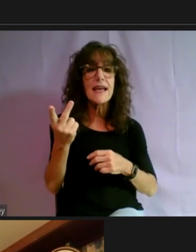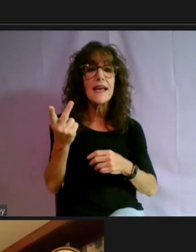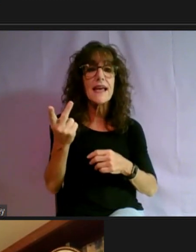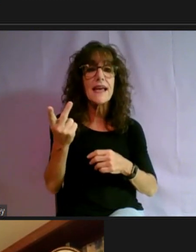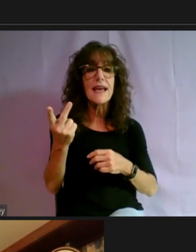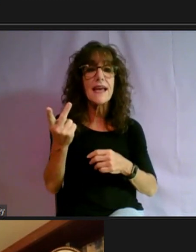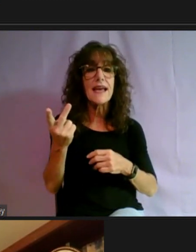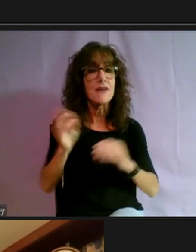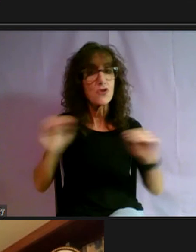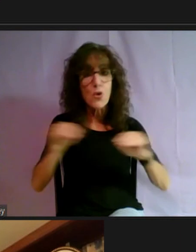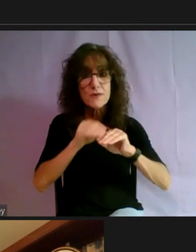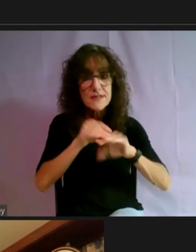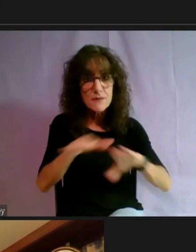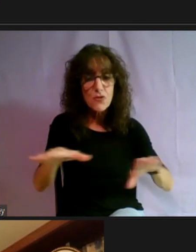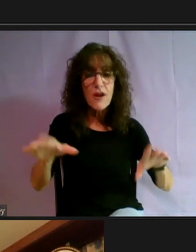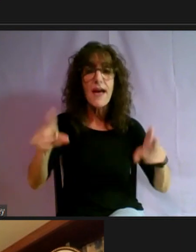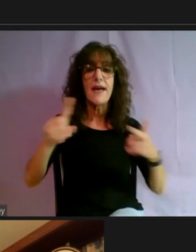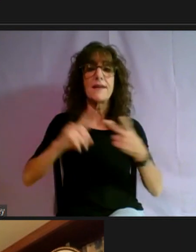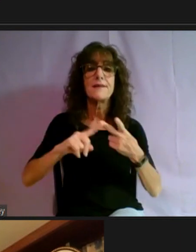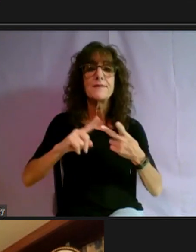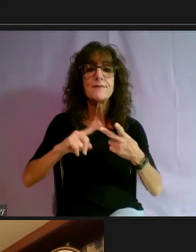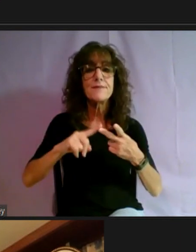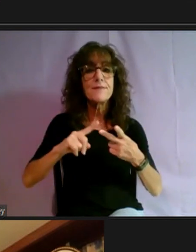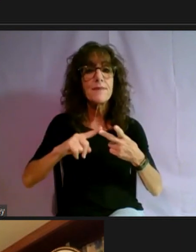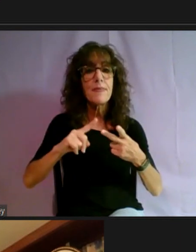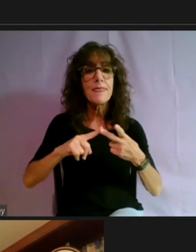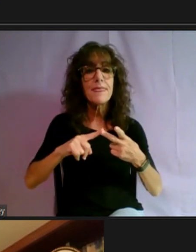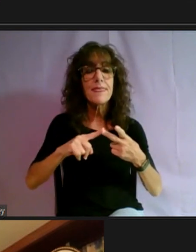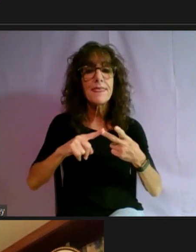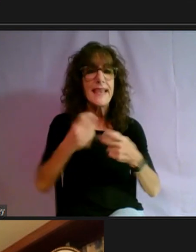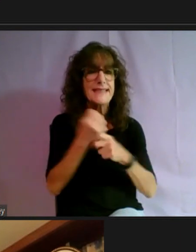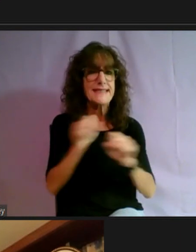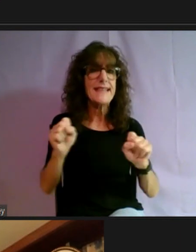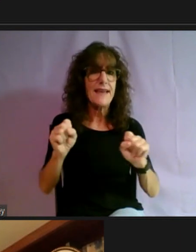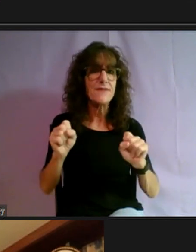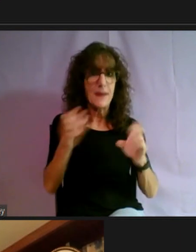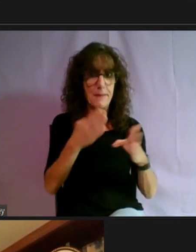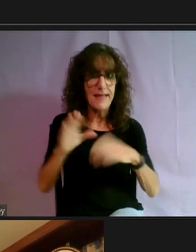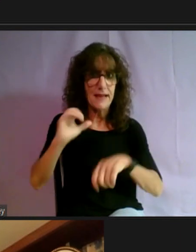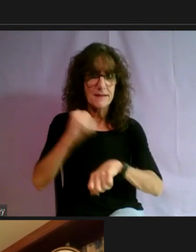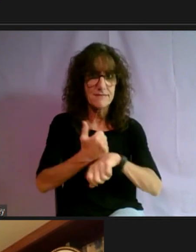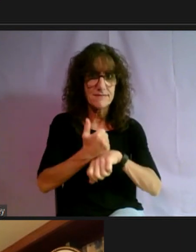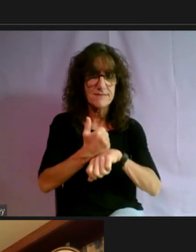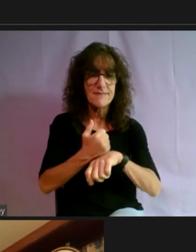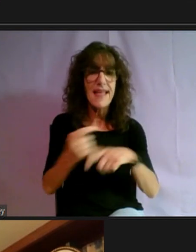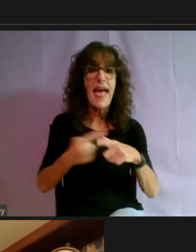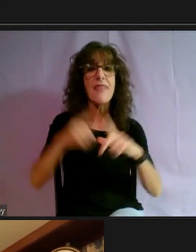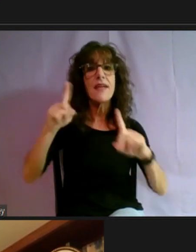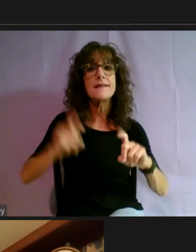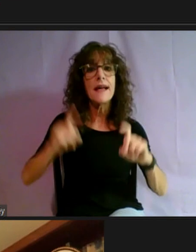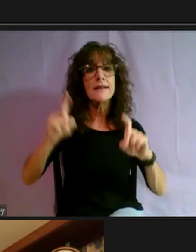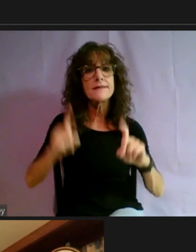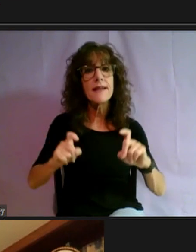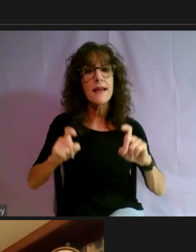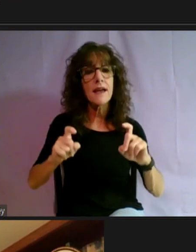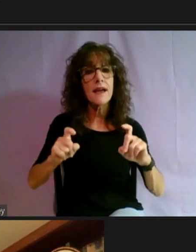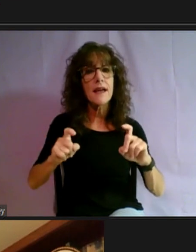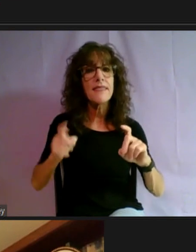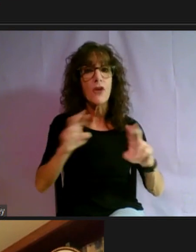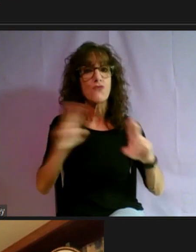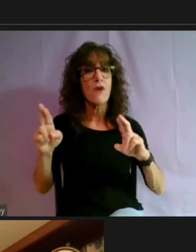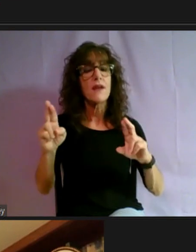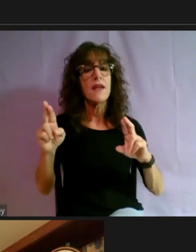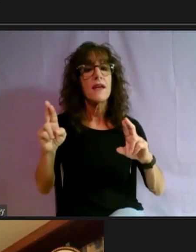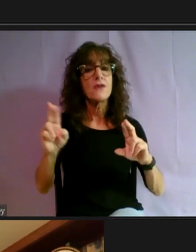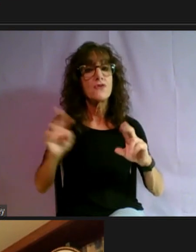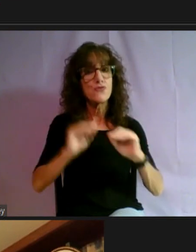spread, having the safety measures in space, and then essentially a testing that they're ready to move to the next